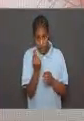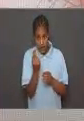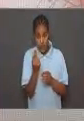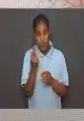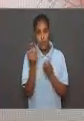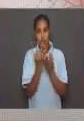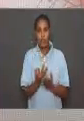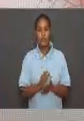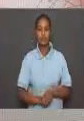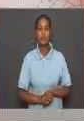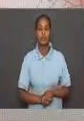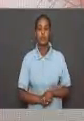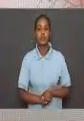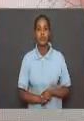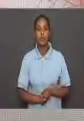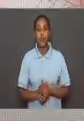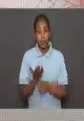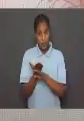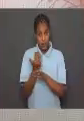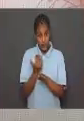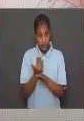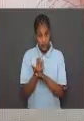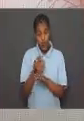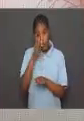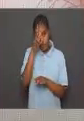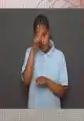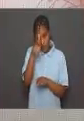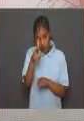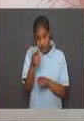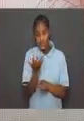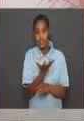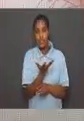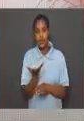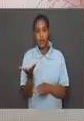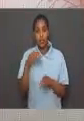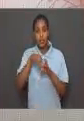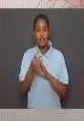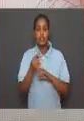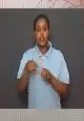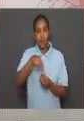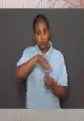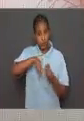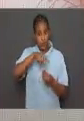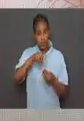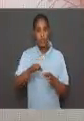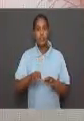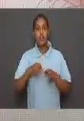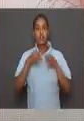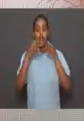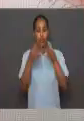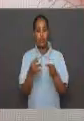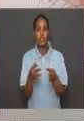form. A previously volatile substance in the environment is